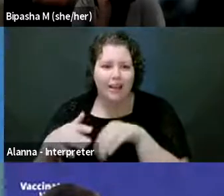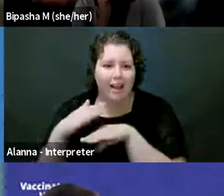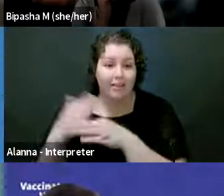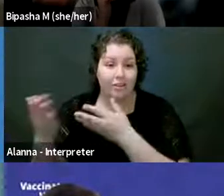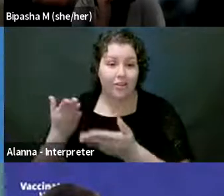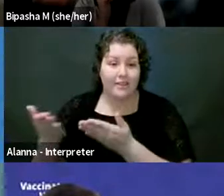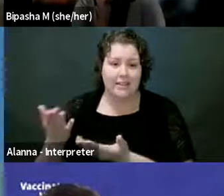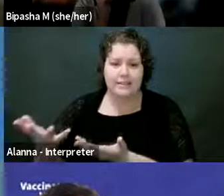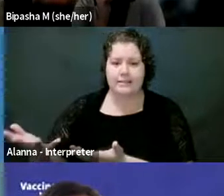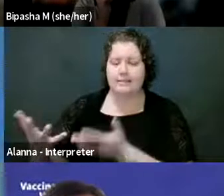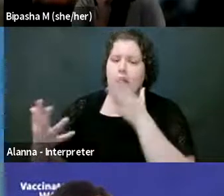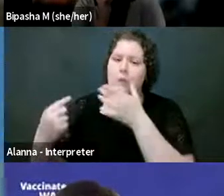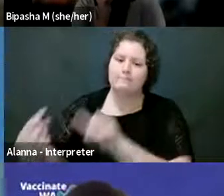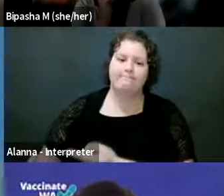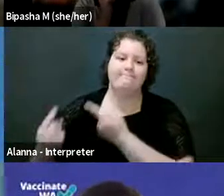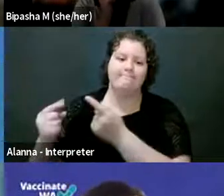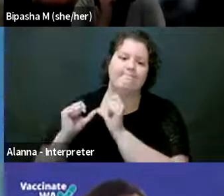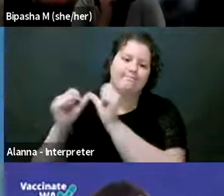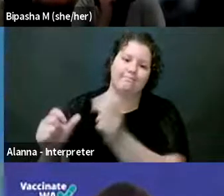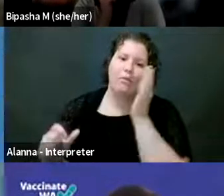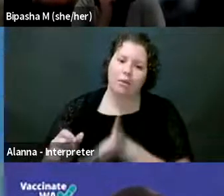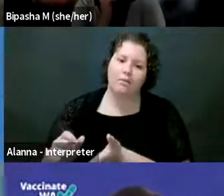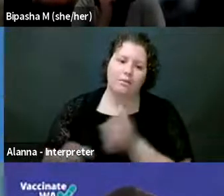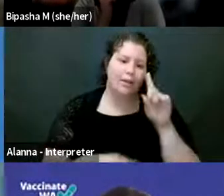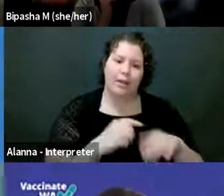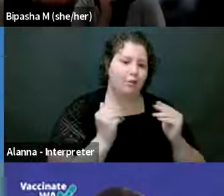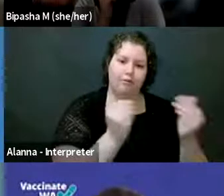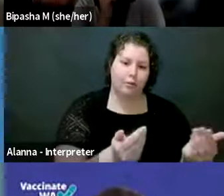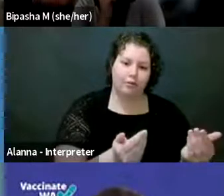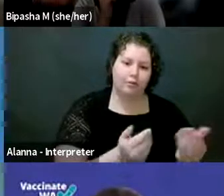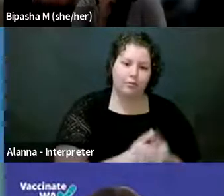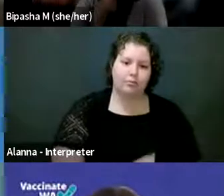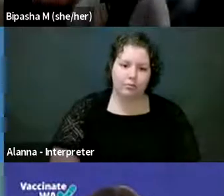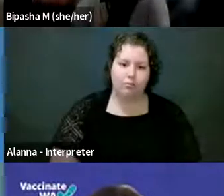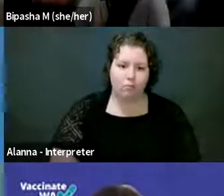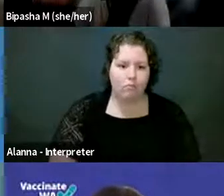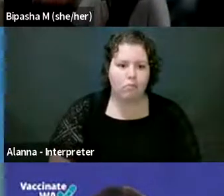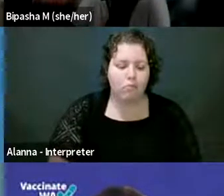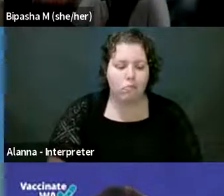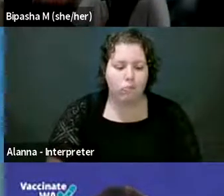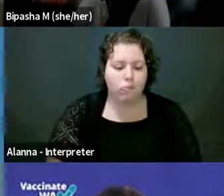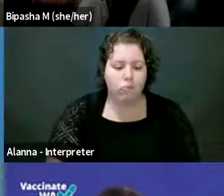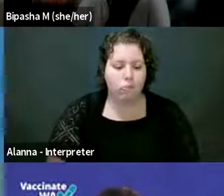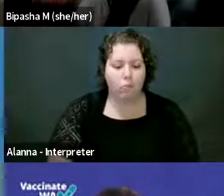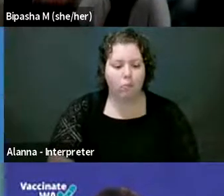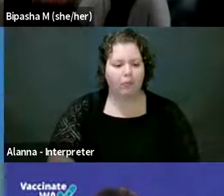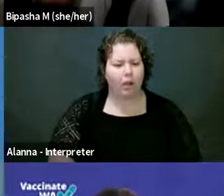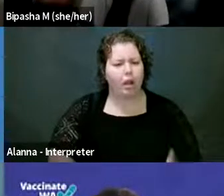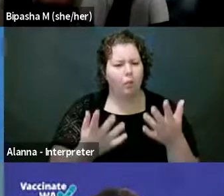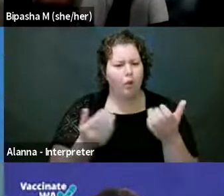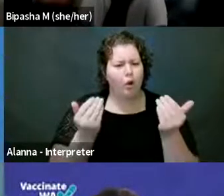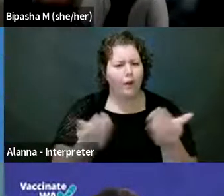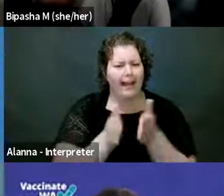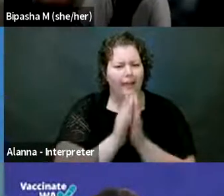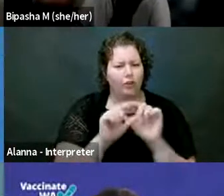them. And then there was many other things that other people said, but I won't repeat those. But I do want to ask the group if there was anything I left out